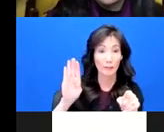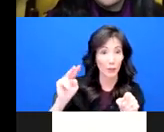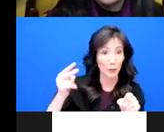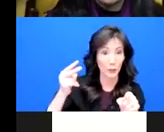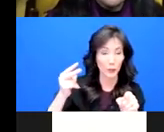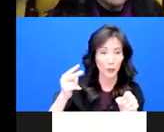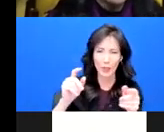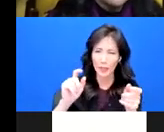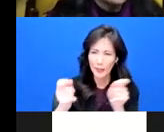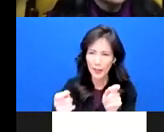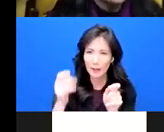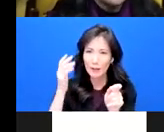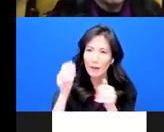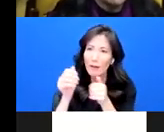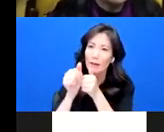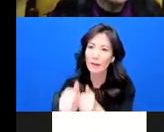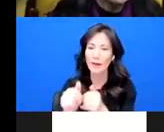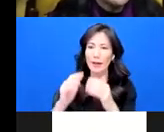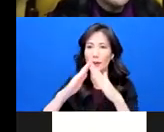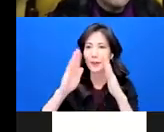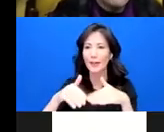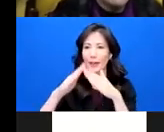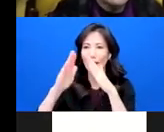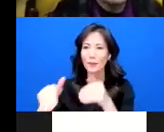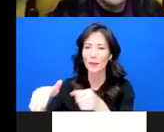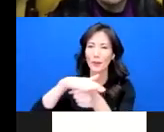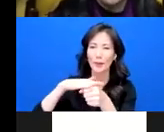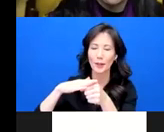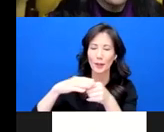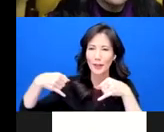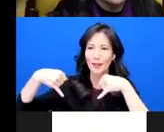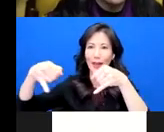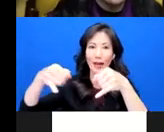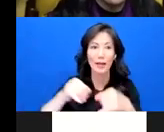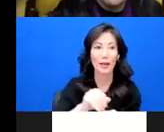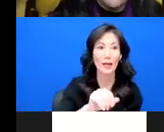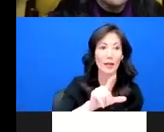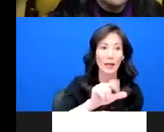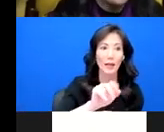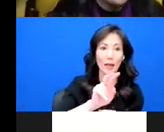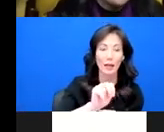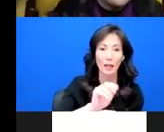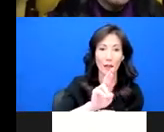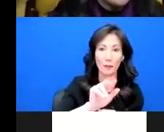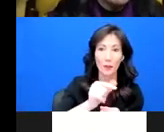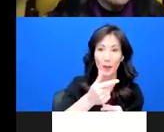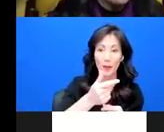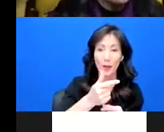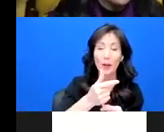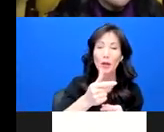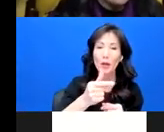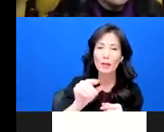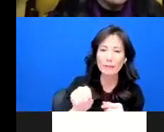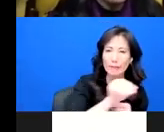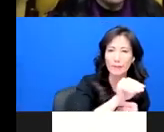it adjusts for neighborhood lines. It moves all of Lindbergh into District 1. It